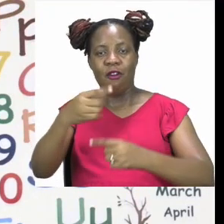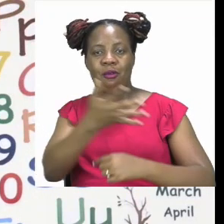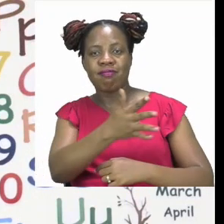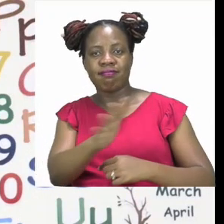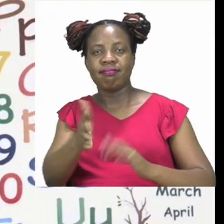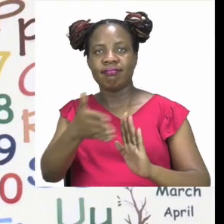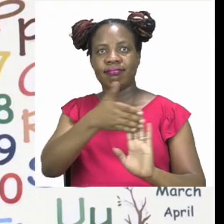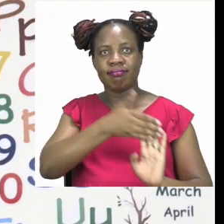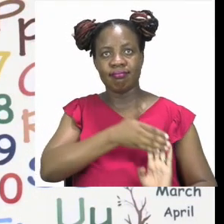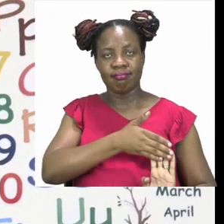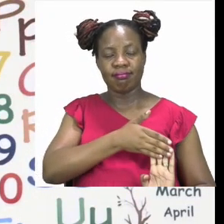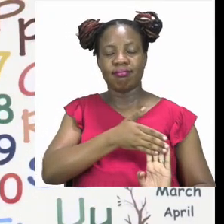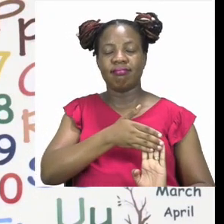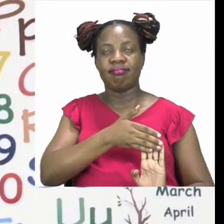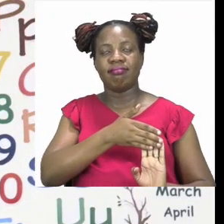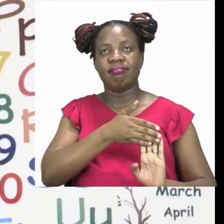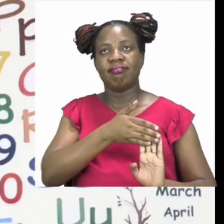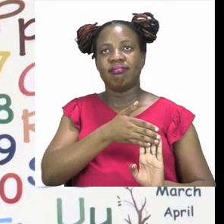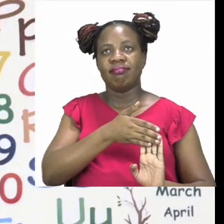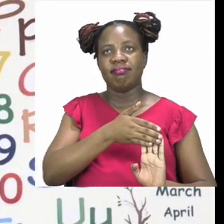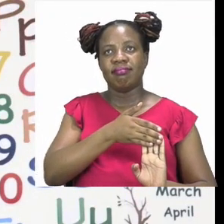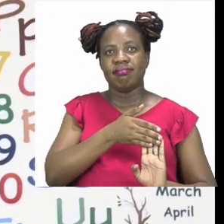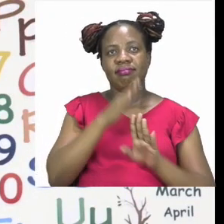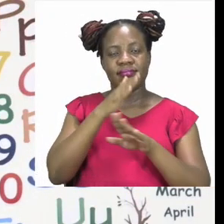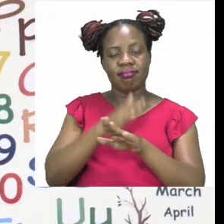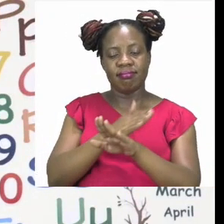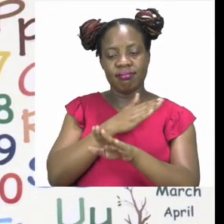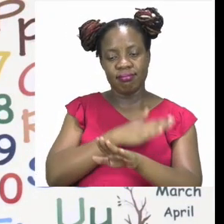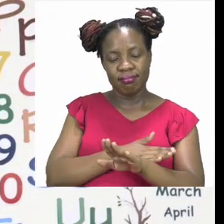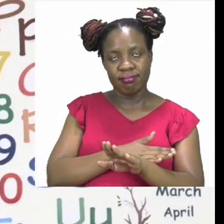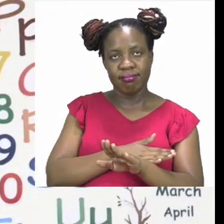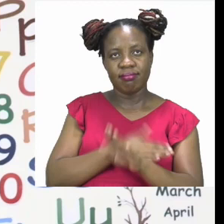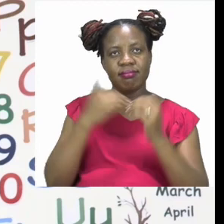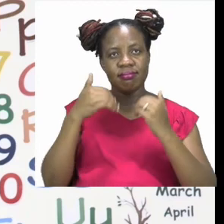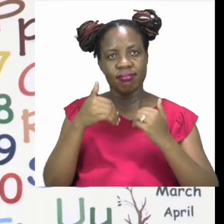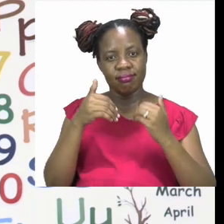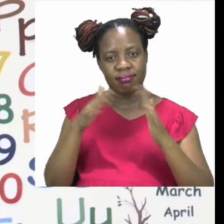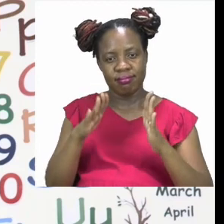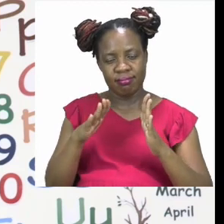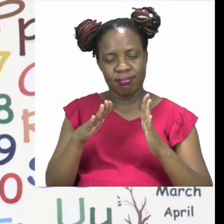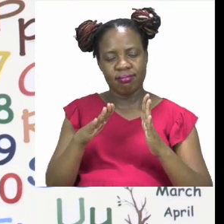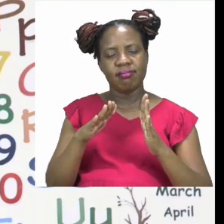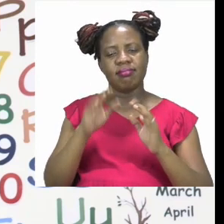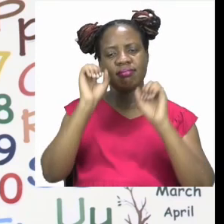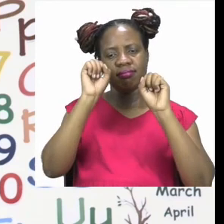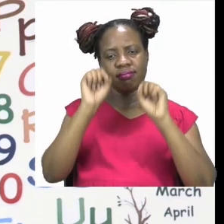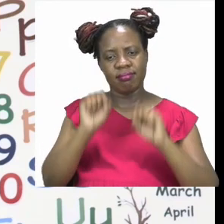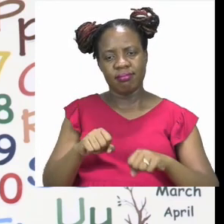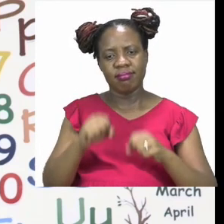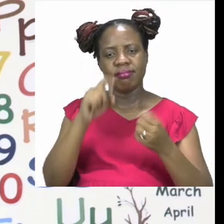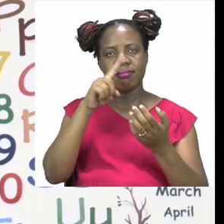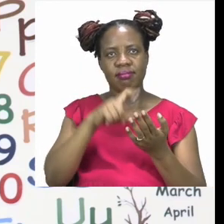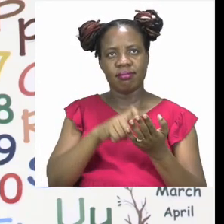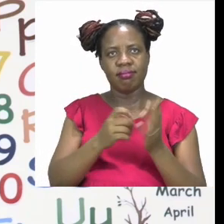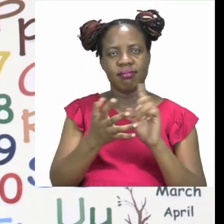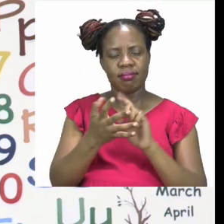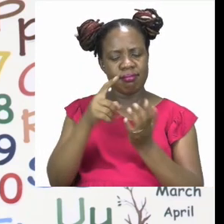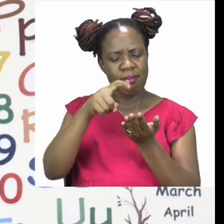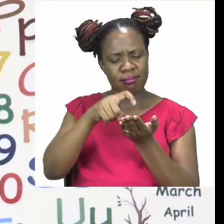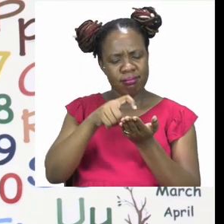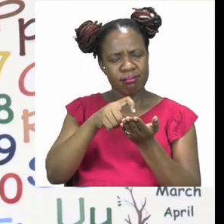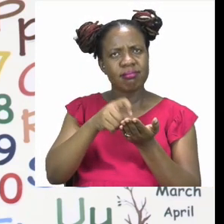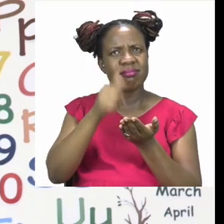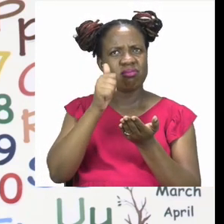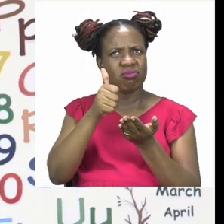before we start our lesson, let's not forget to sanitize. Please make sure you put enough sanitizer on